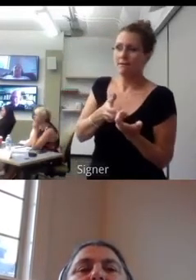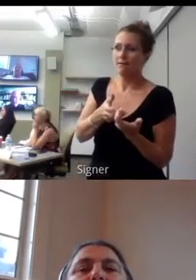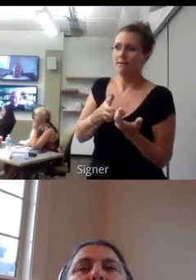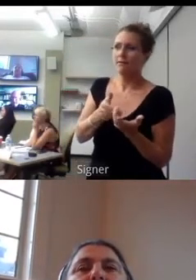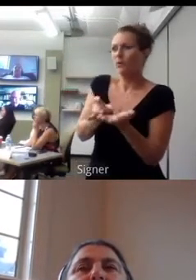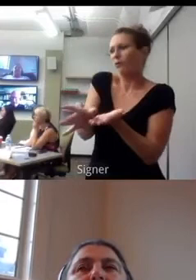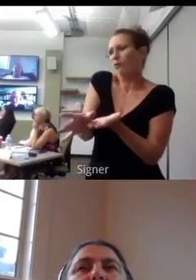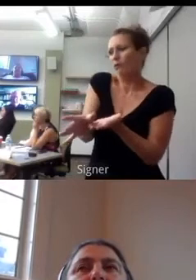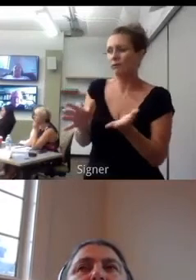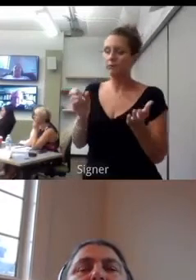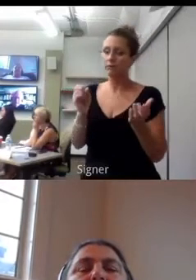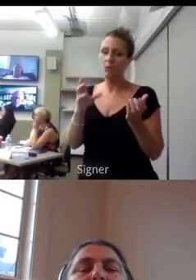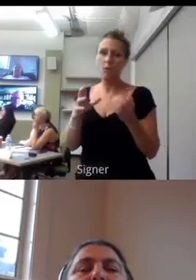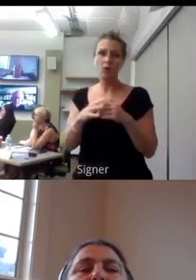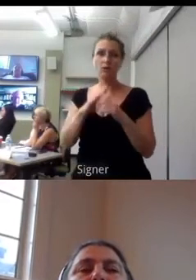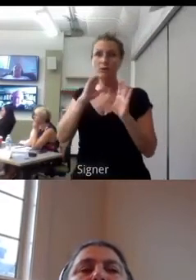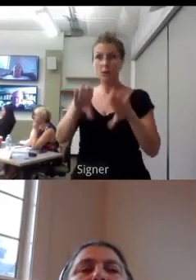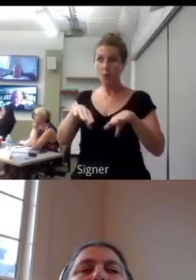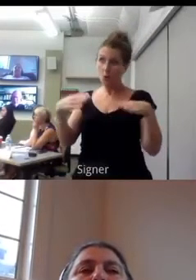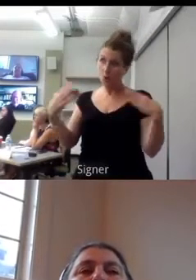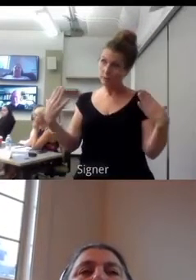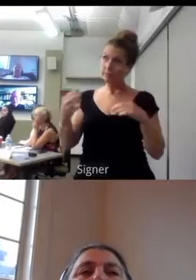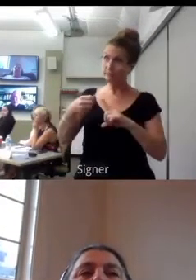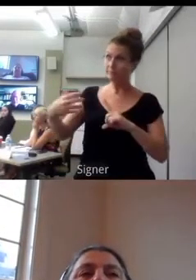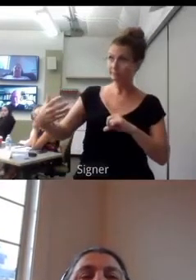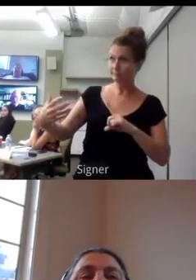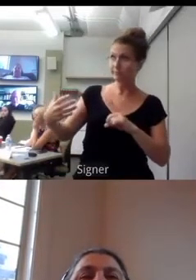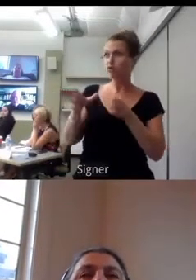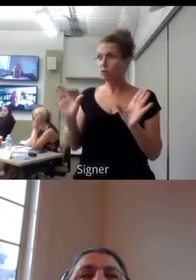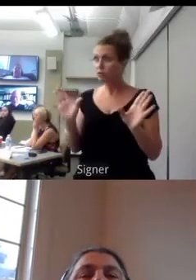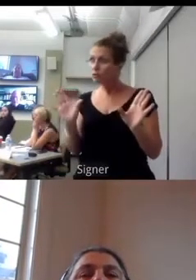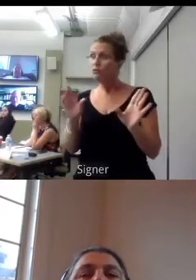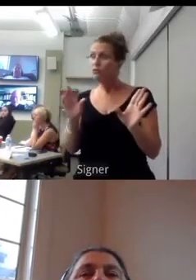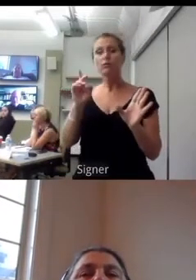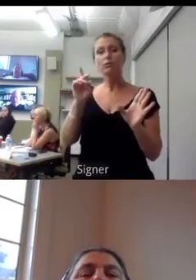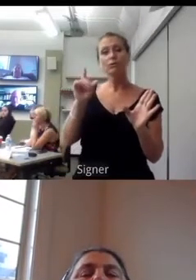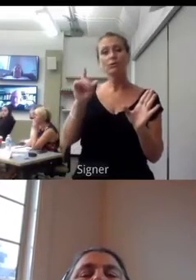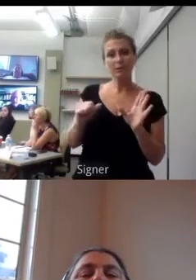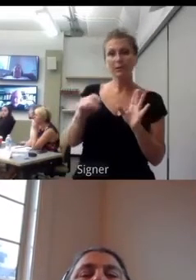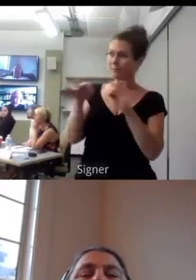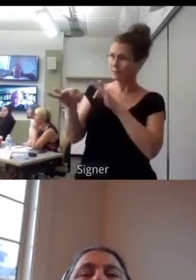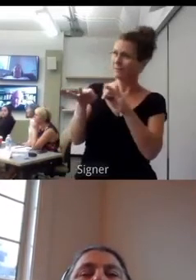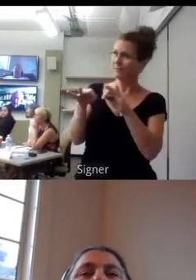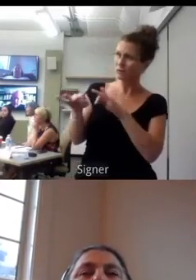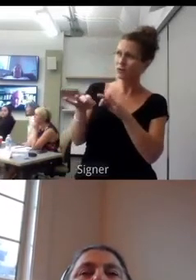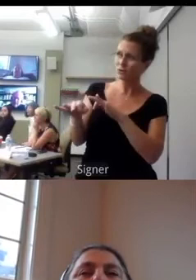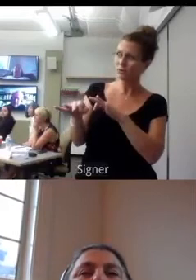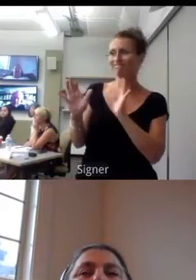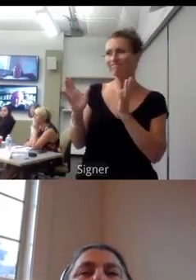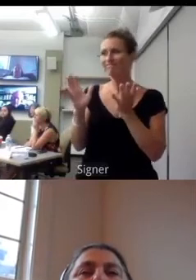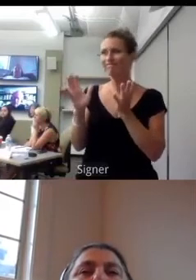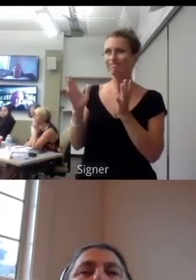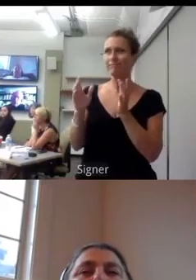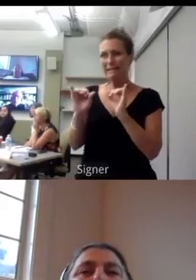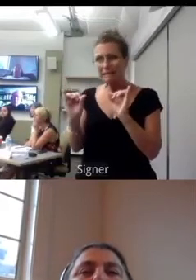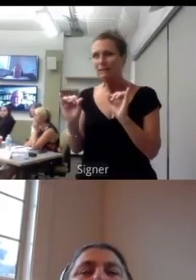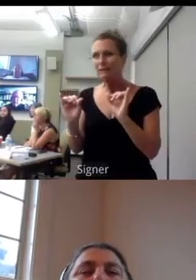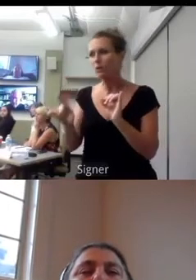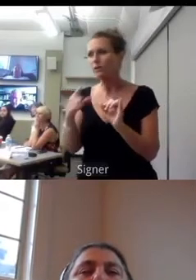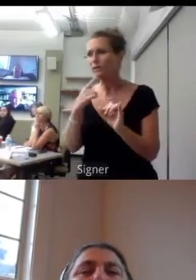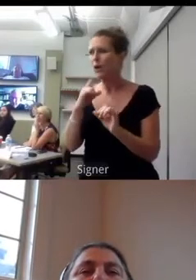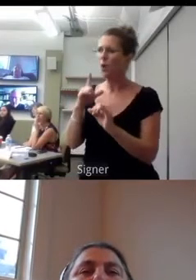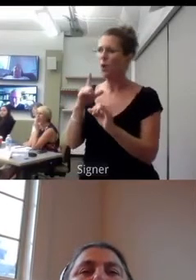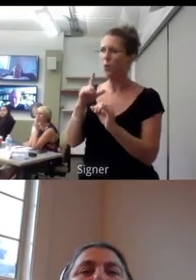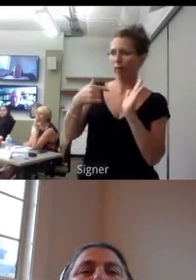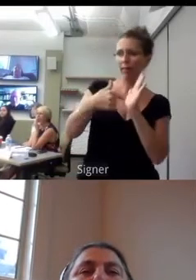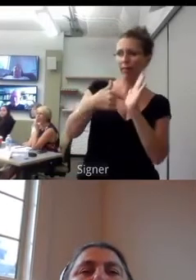not discounting the generality of the definition, etc. And you open, it seems to me, you open the